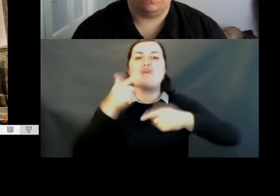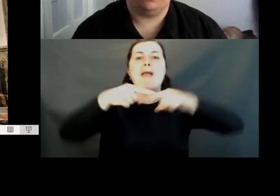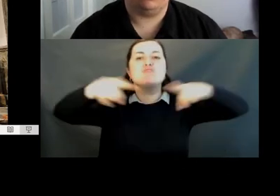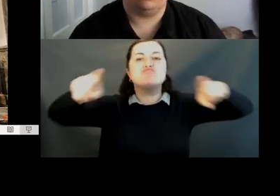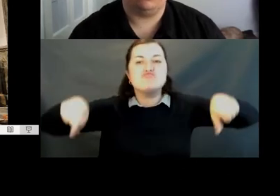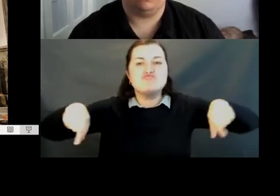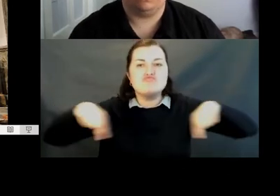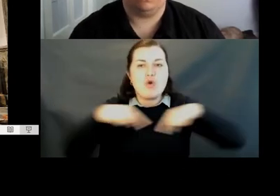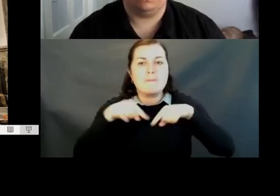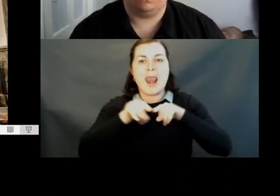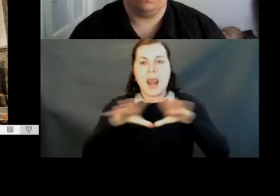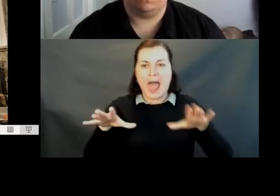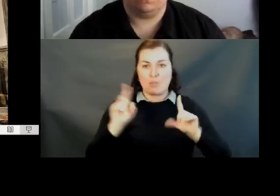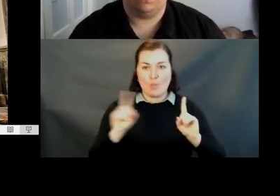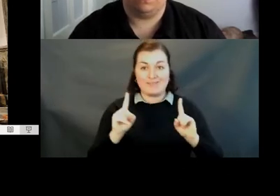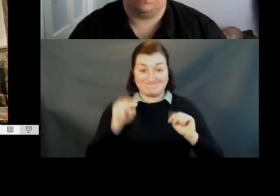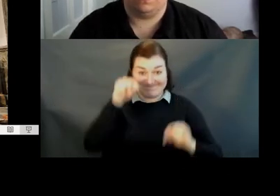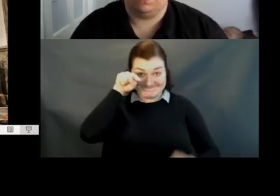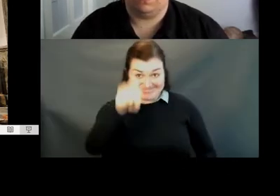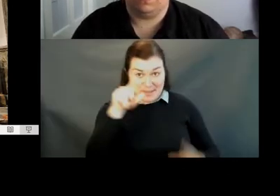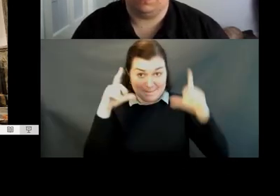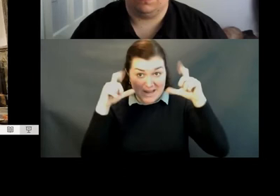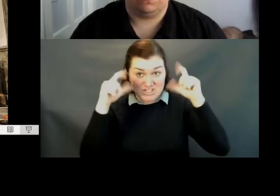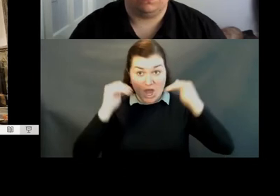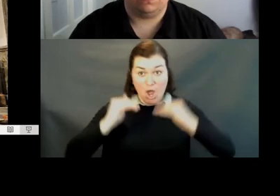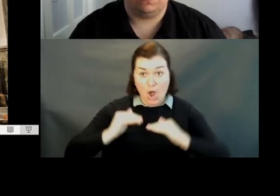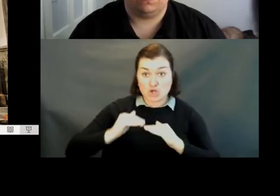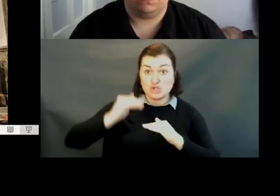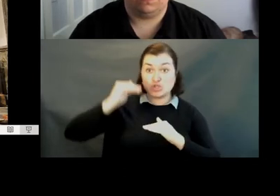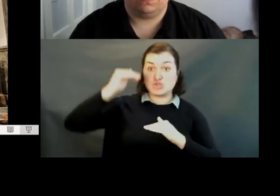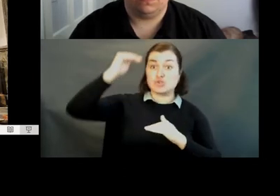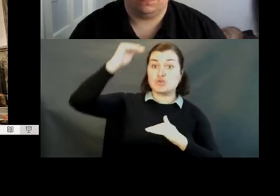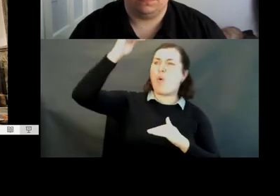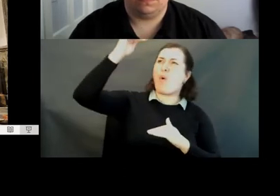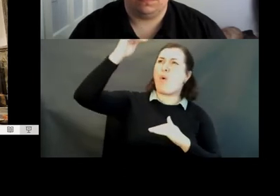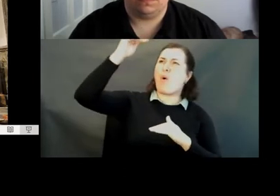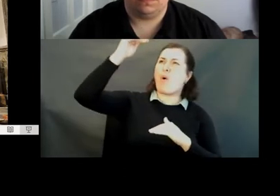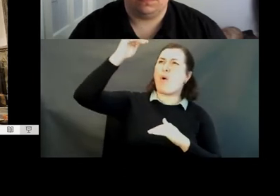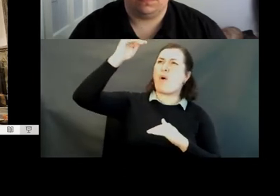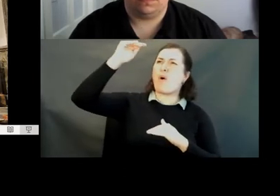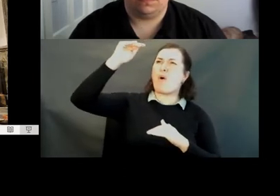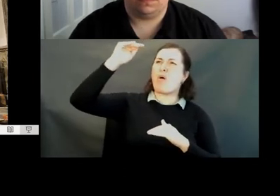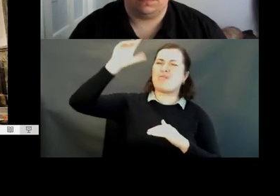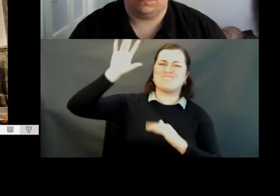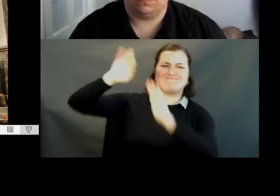is tall. It's got very cracked, peeling cream plaster on